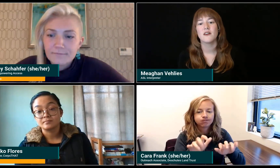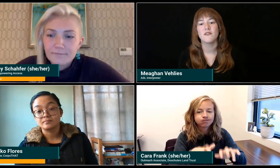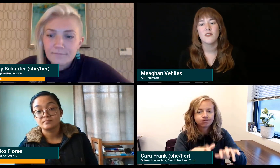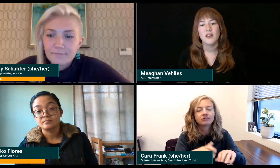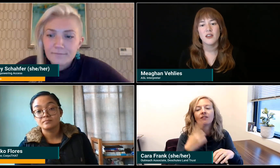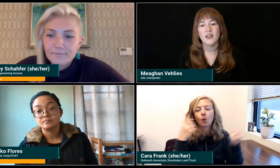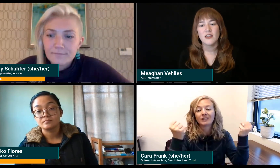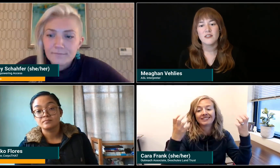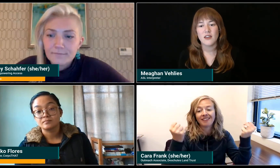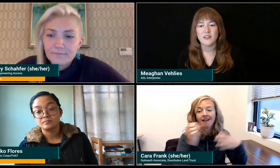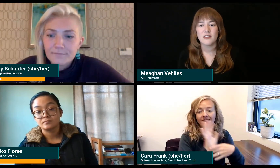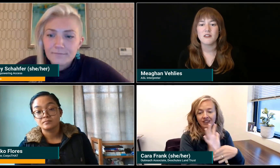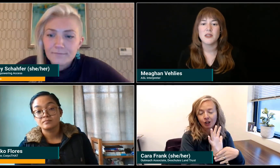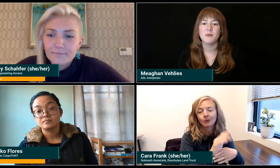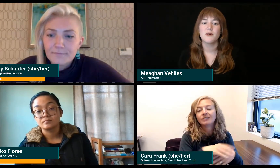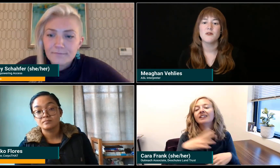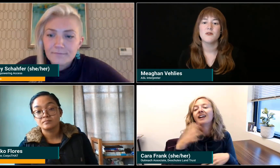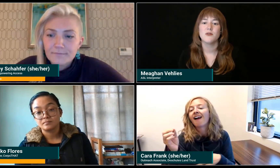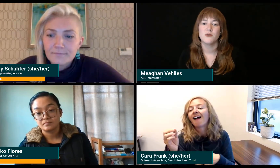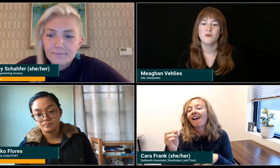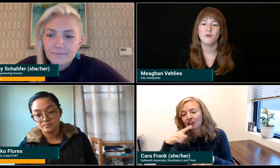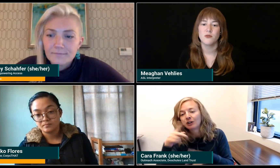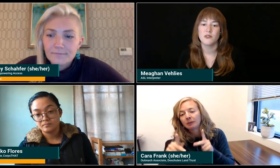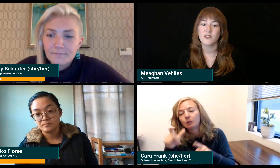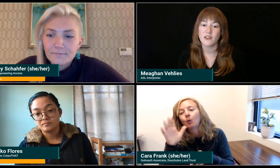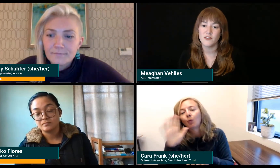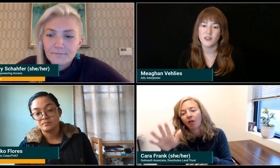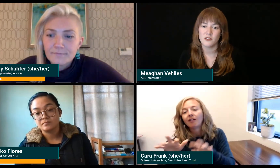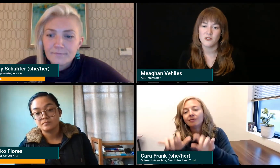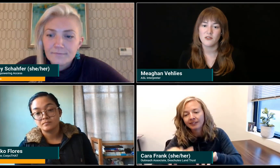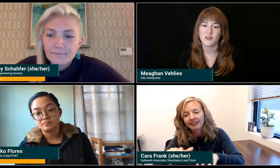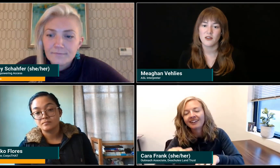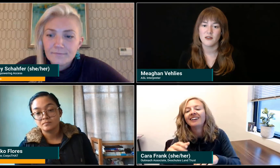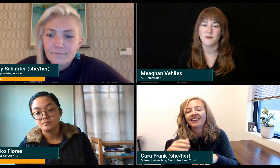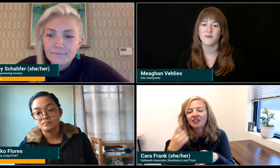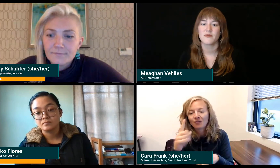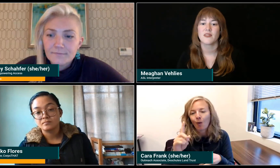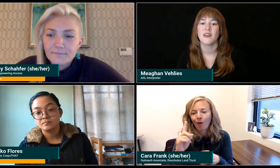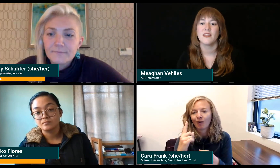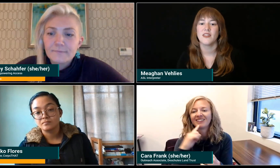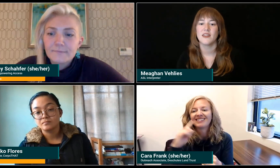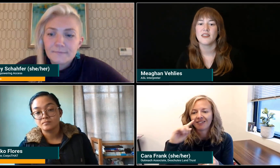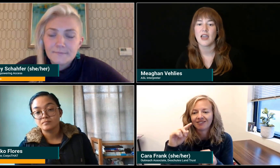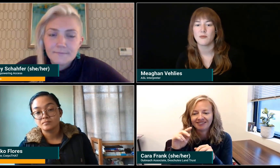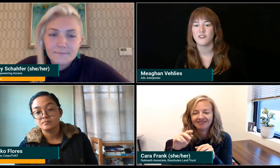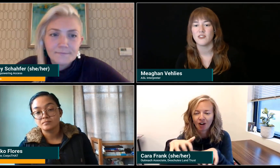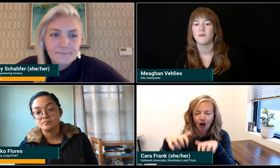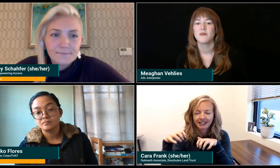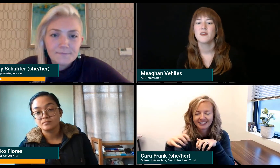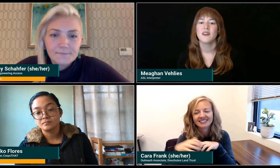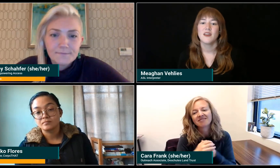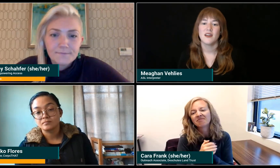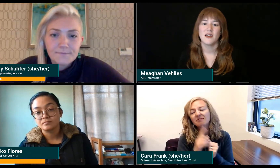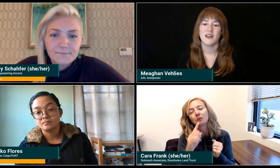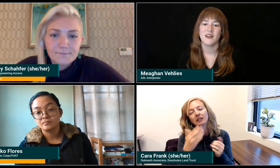mix of deaf and hearing people who will sign videos and then caption